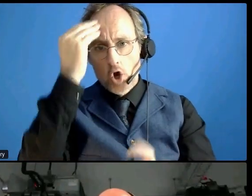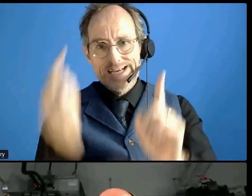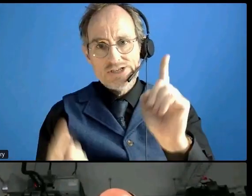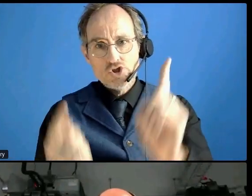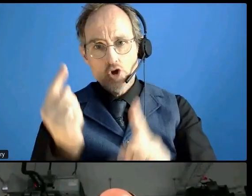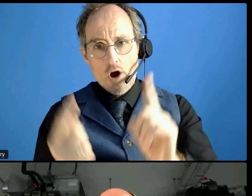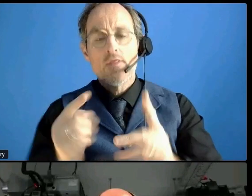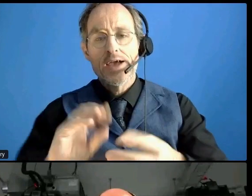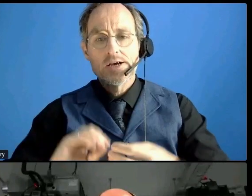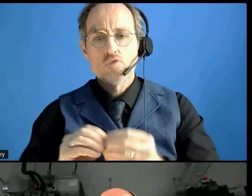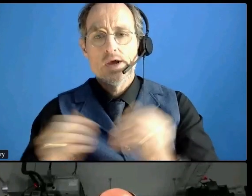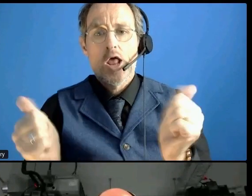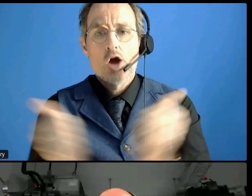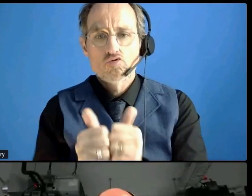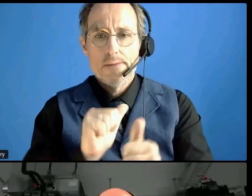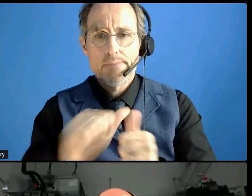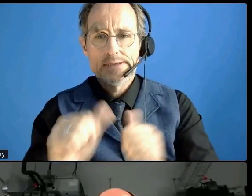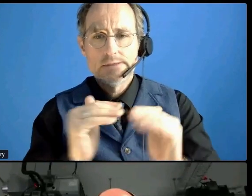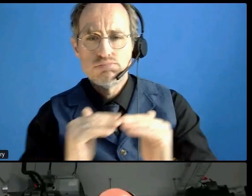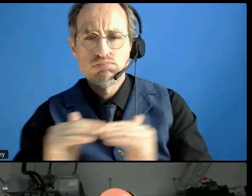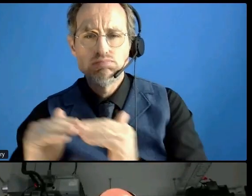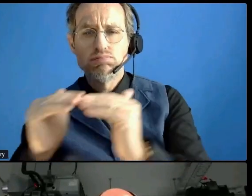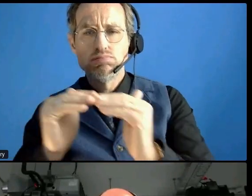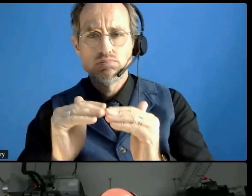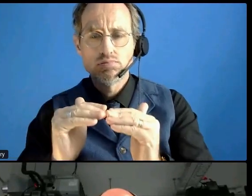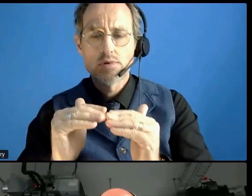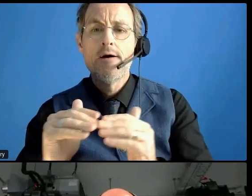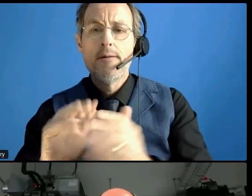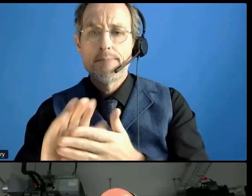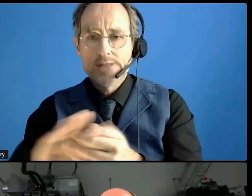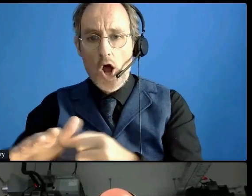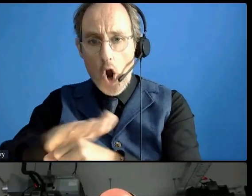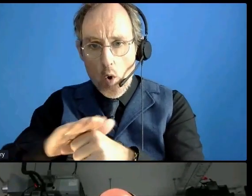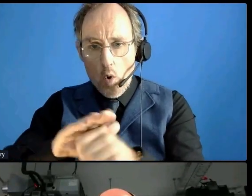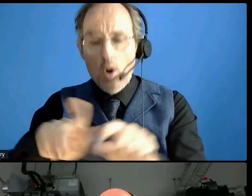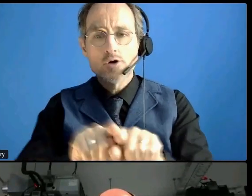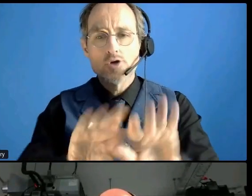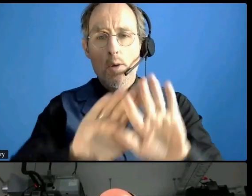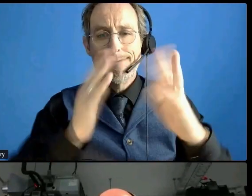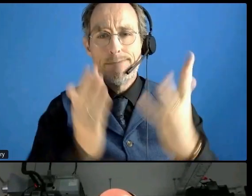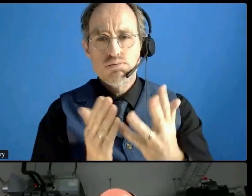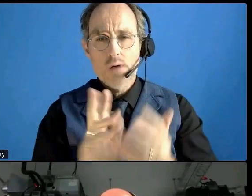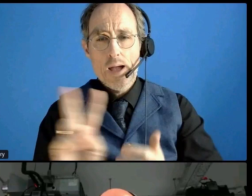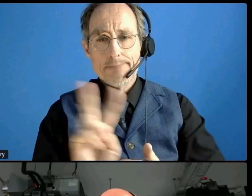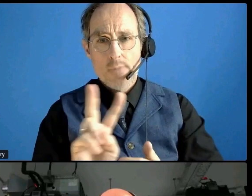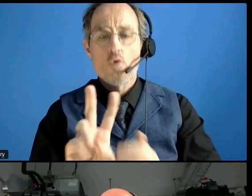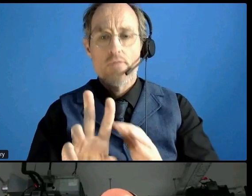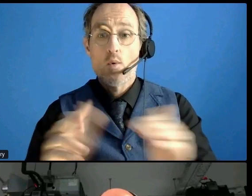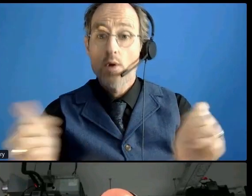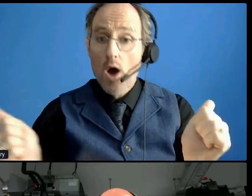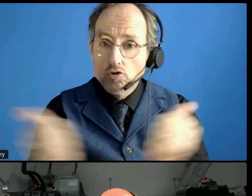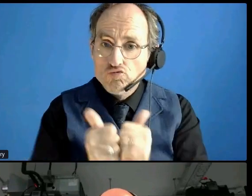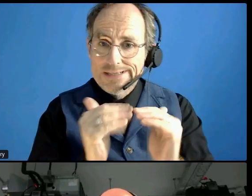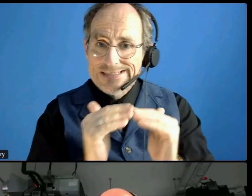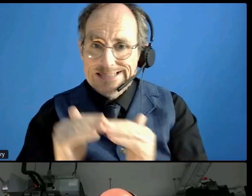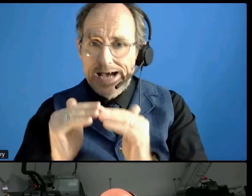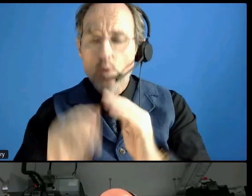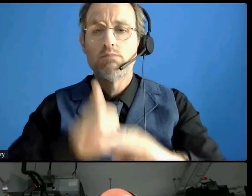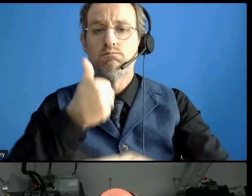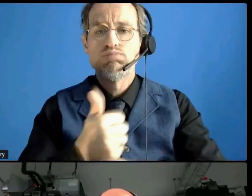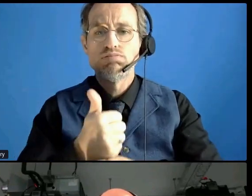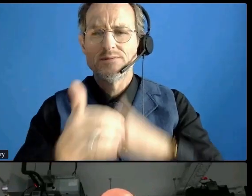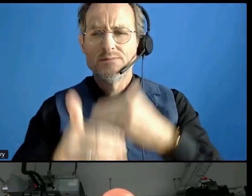the adaptation of accessibility across the spectrum and across businesses, so that at the end you don't need separate travel companies